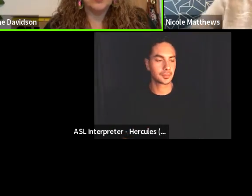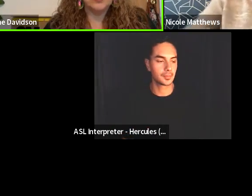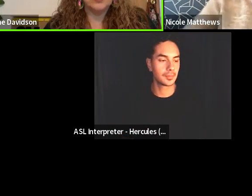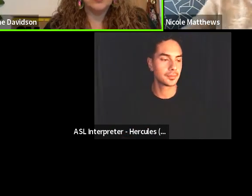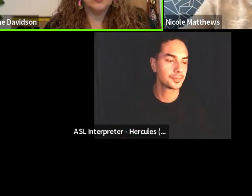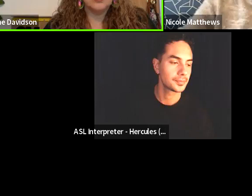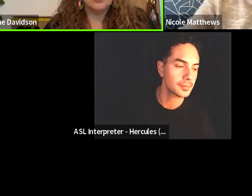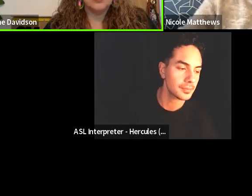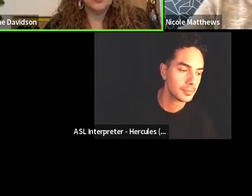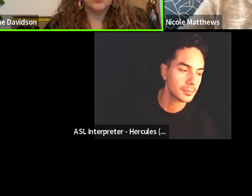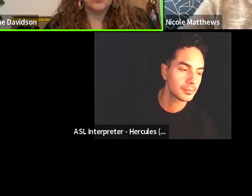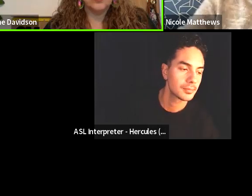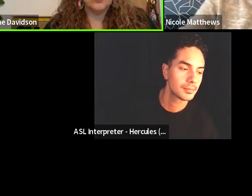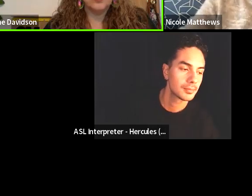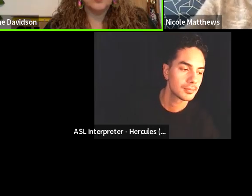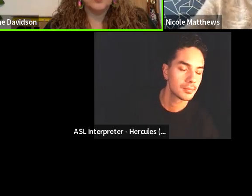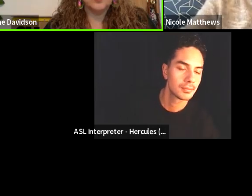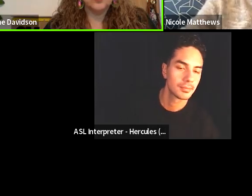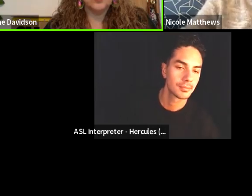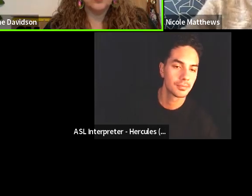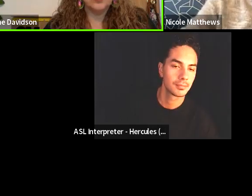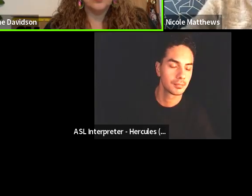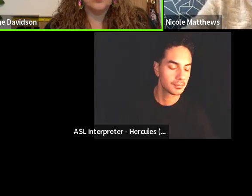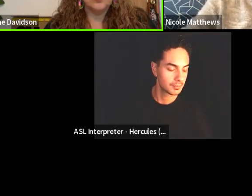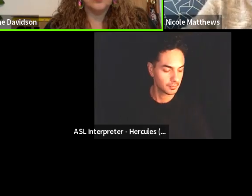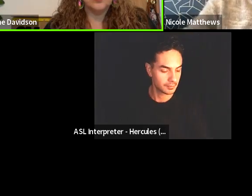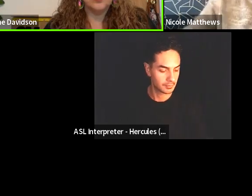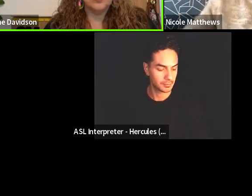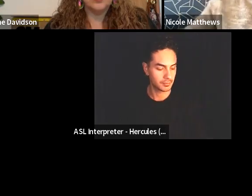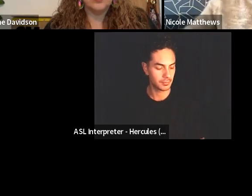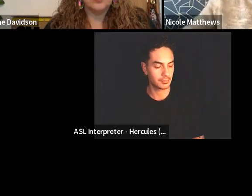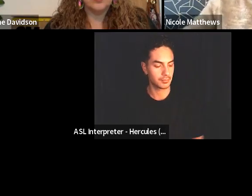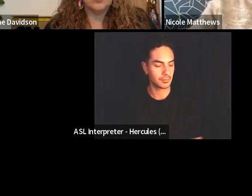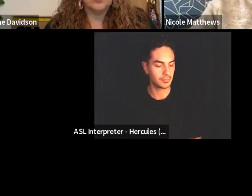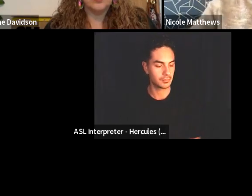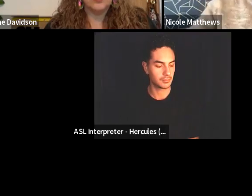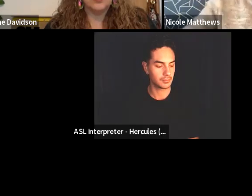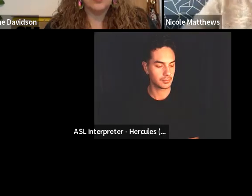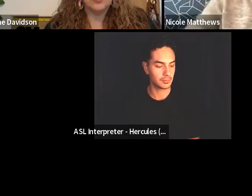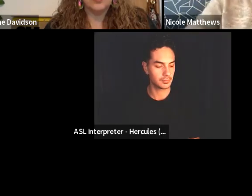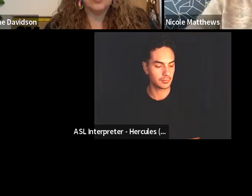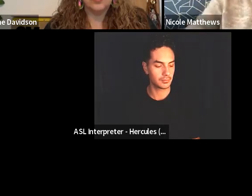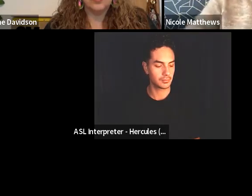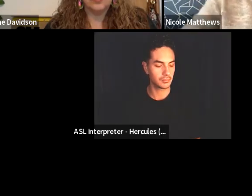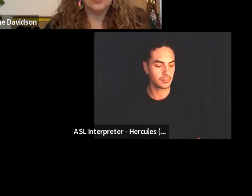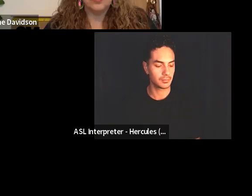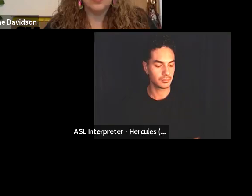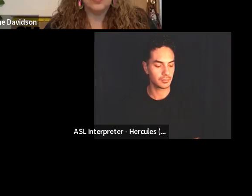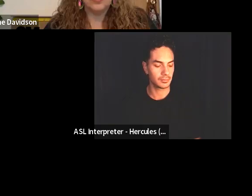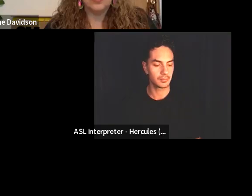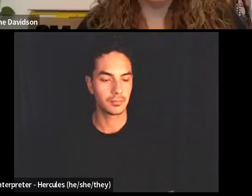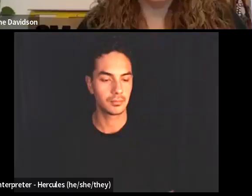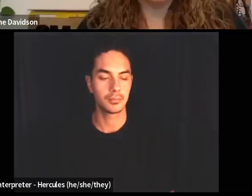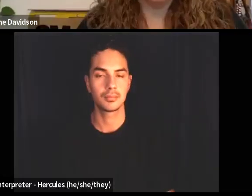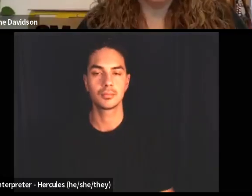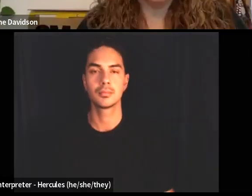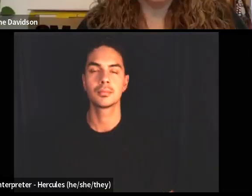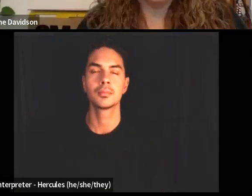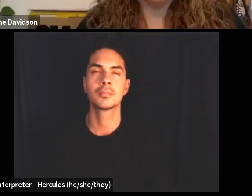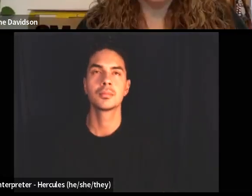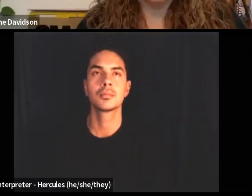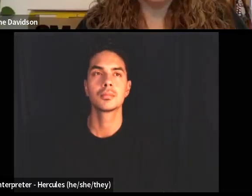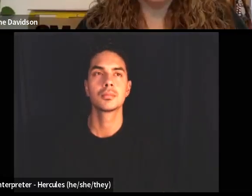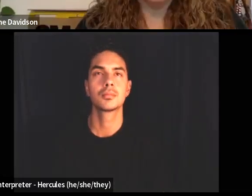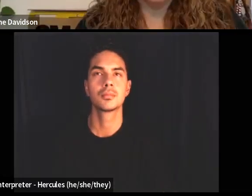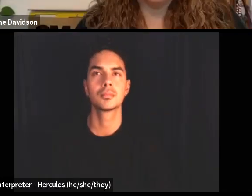And like when we talk about treating each other as relatives, we